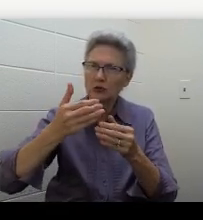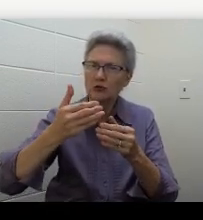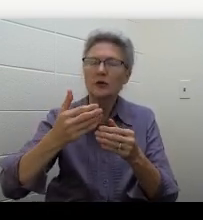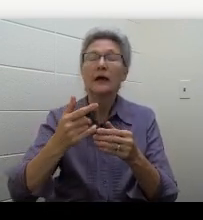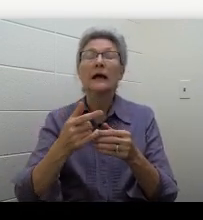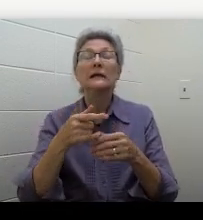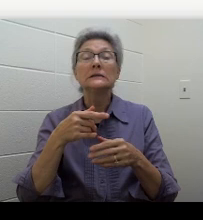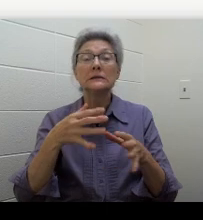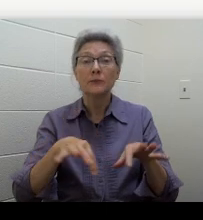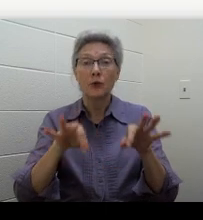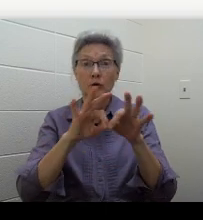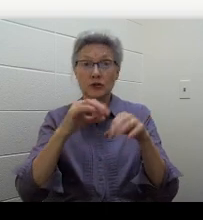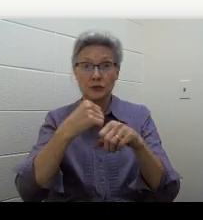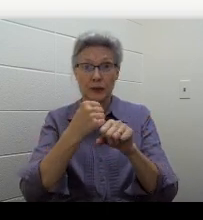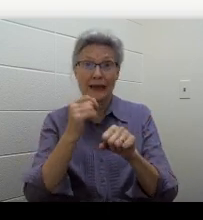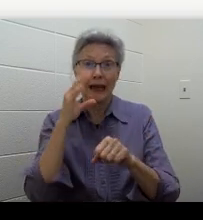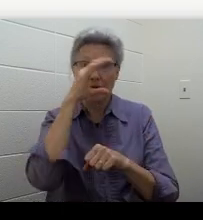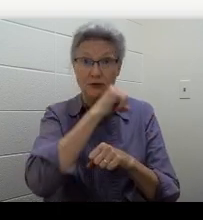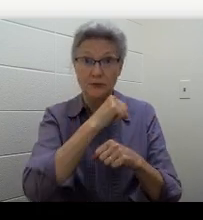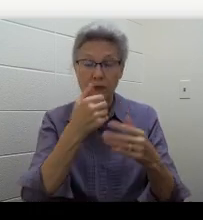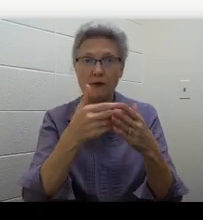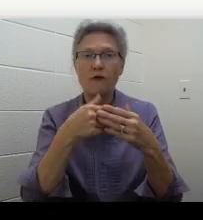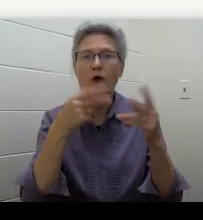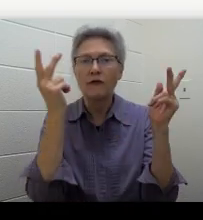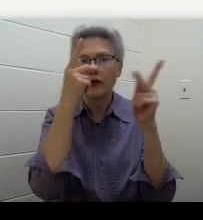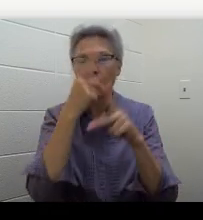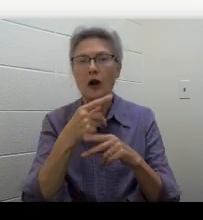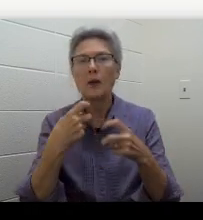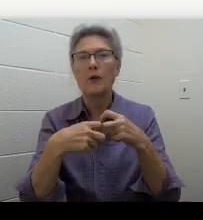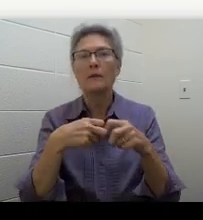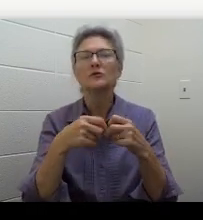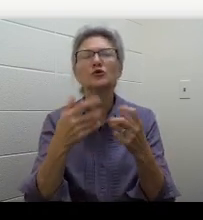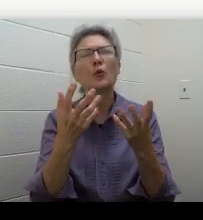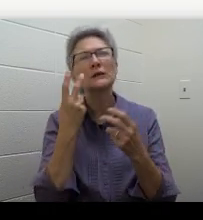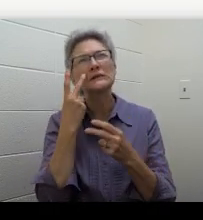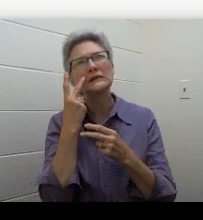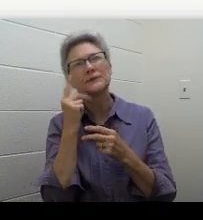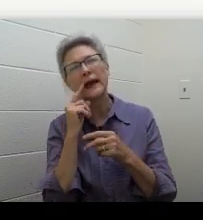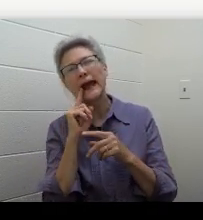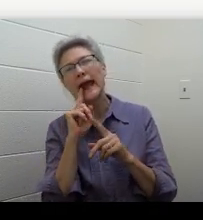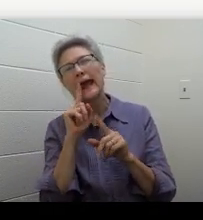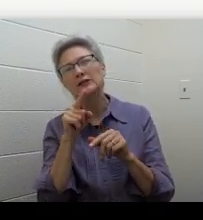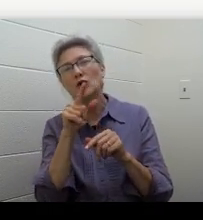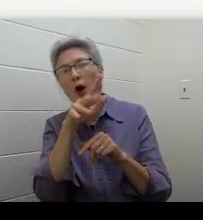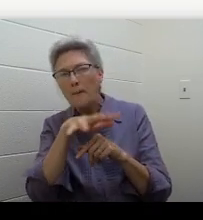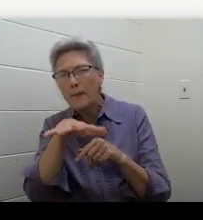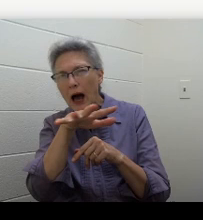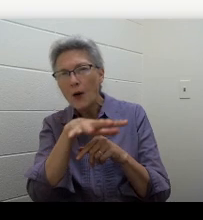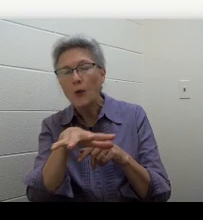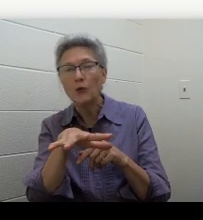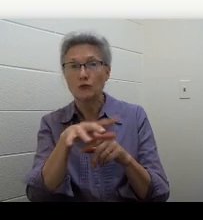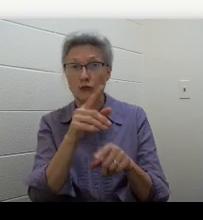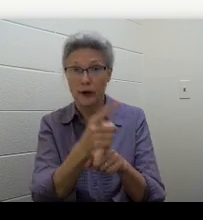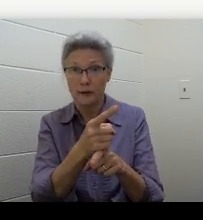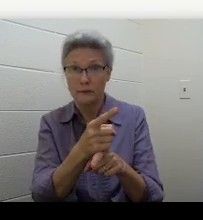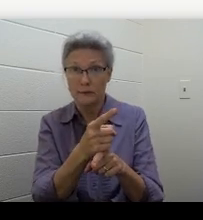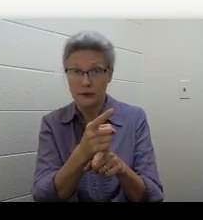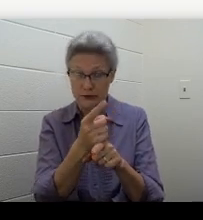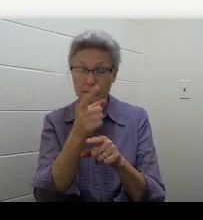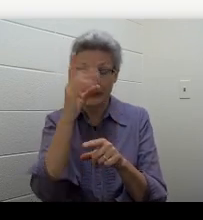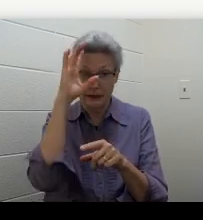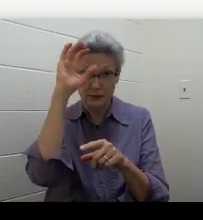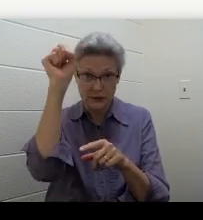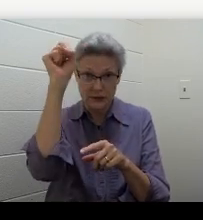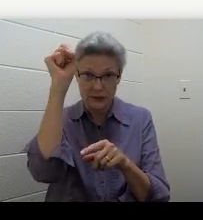an estimate before you solve any kind of problem because you want to see, is my answer reasonable? Does this make sense?